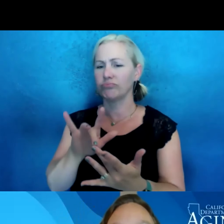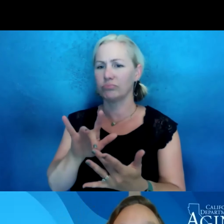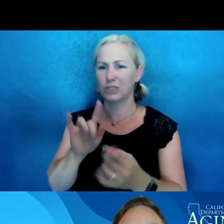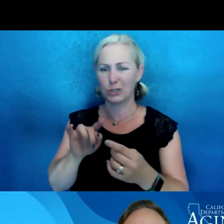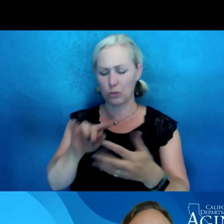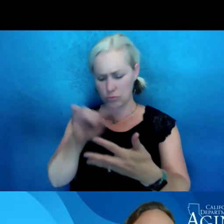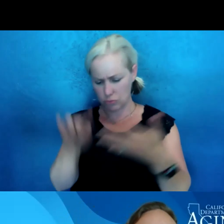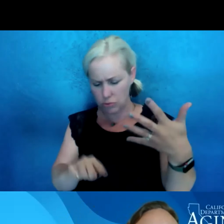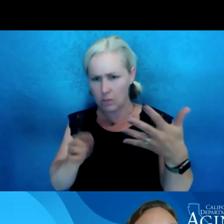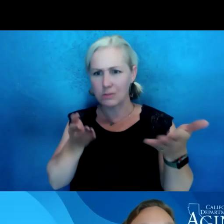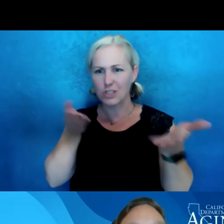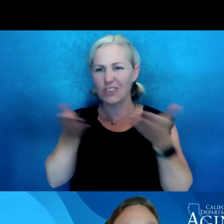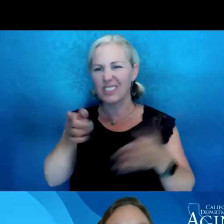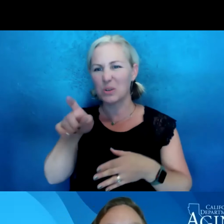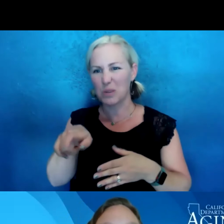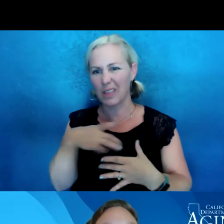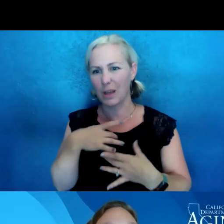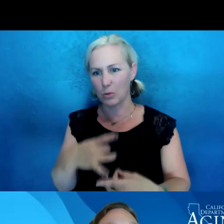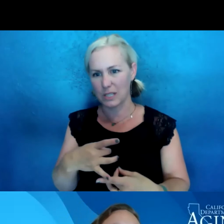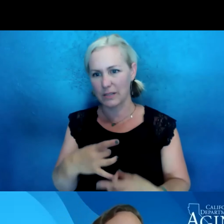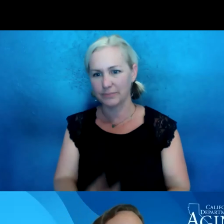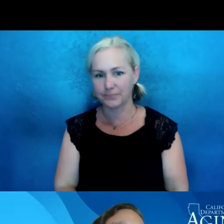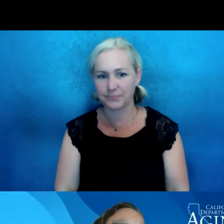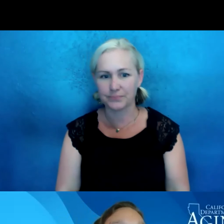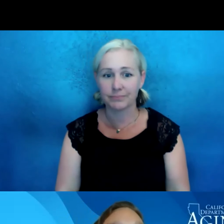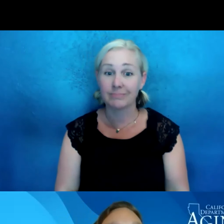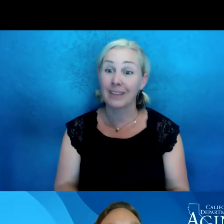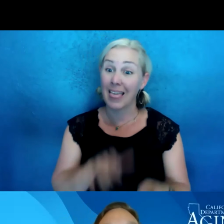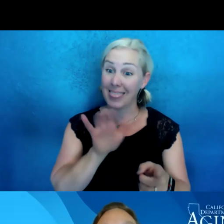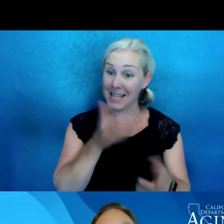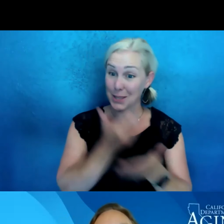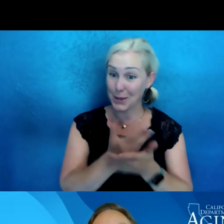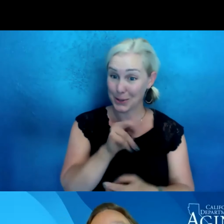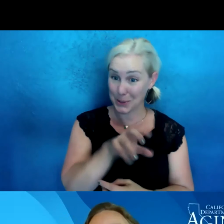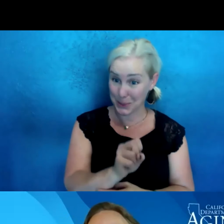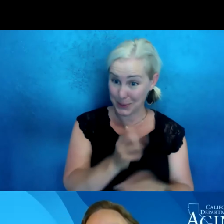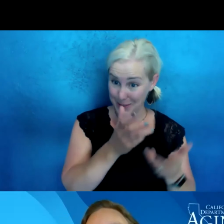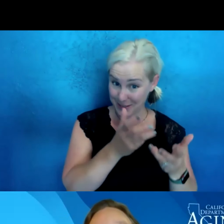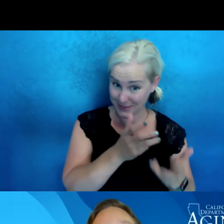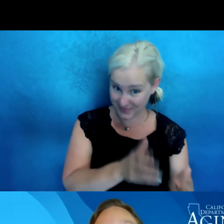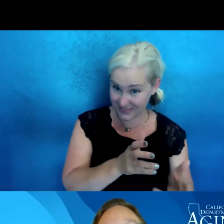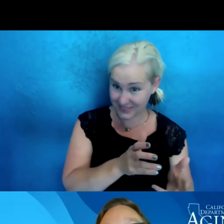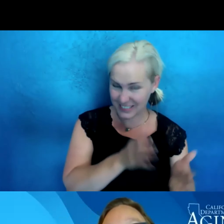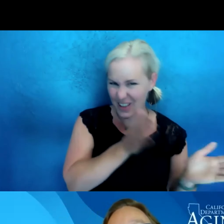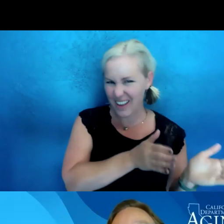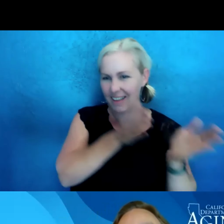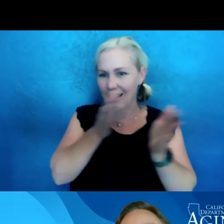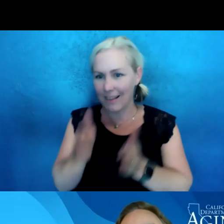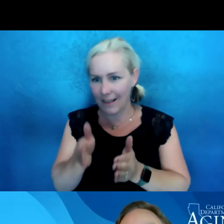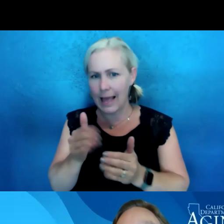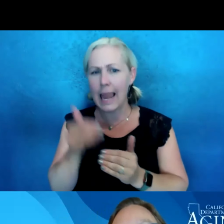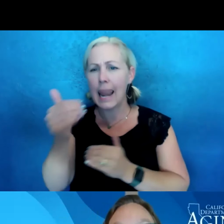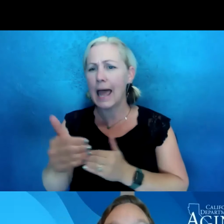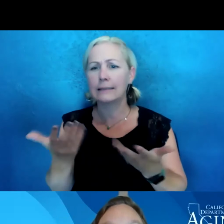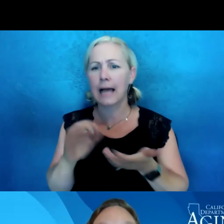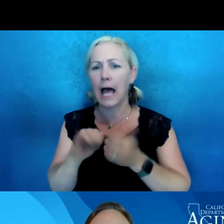that you're interested in and that work for you. So that's our good news. So that's our next step, is how do we make that the